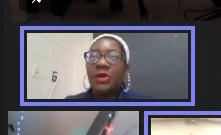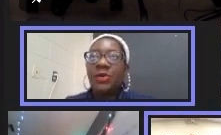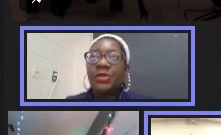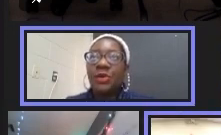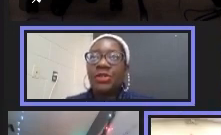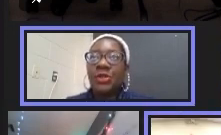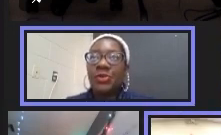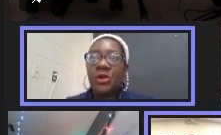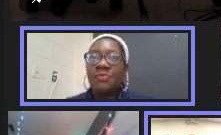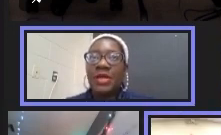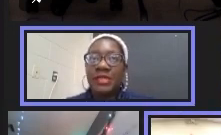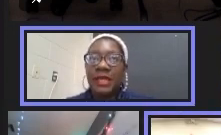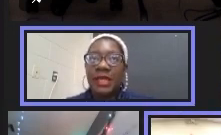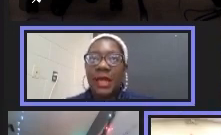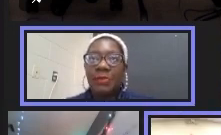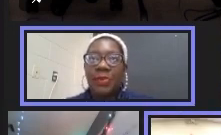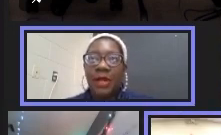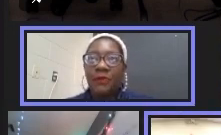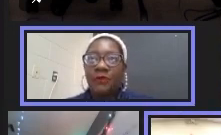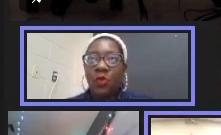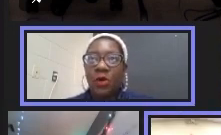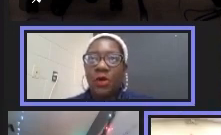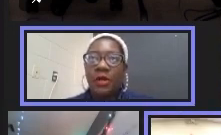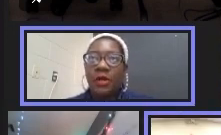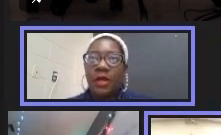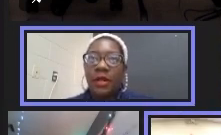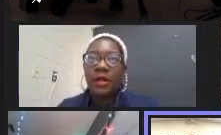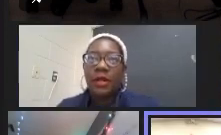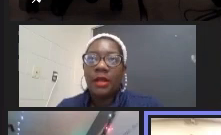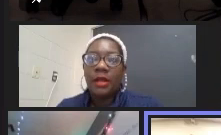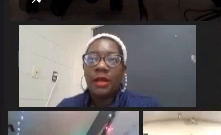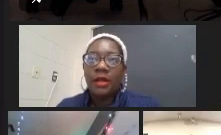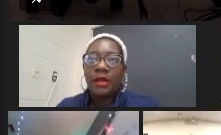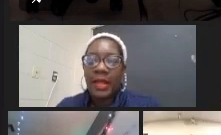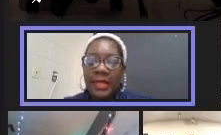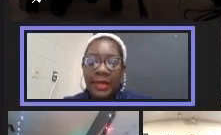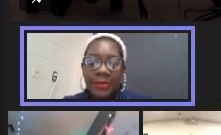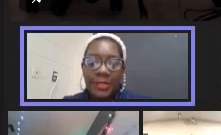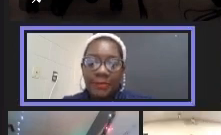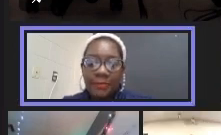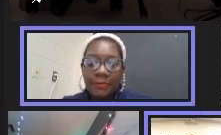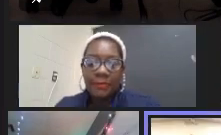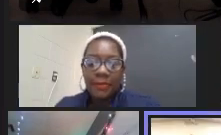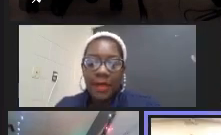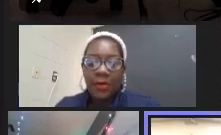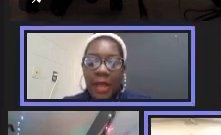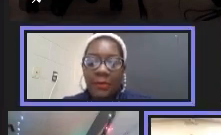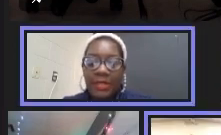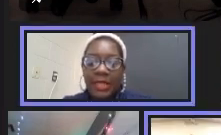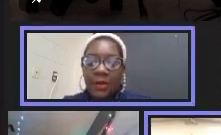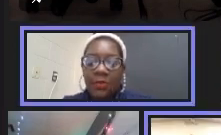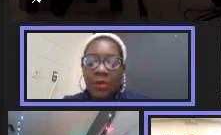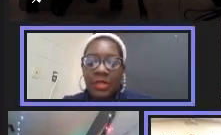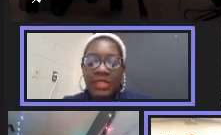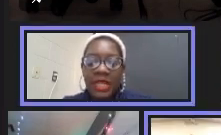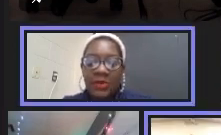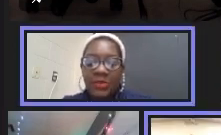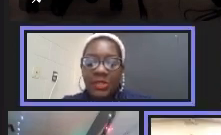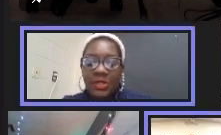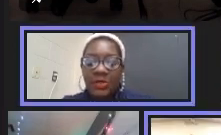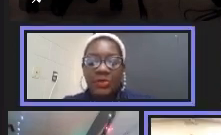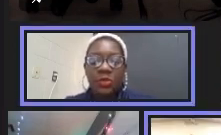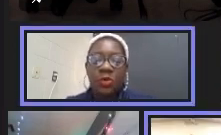which skills those students are missing in preparing for next steps. And we're able to see